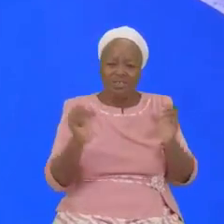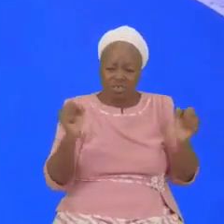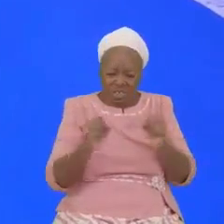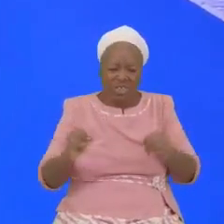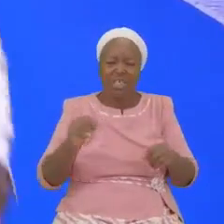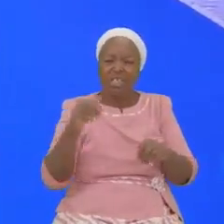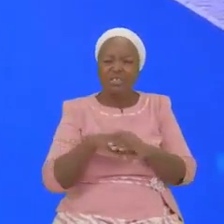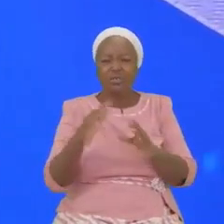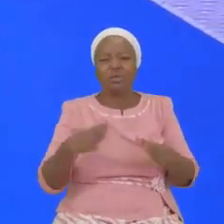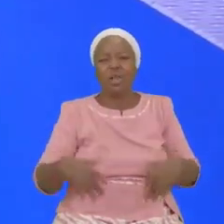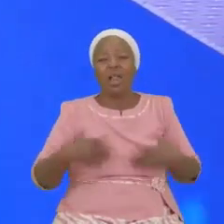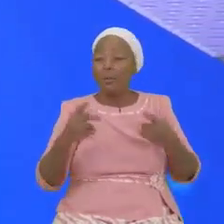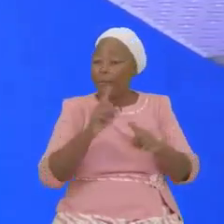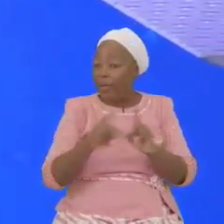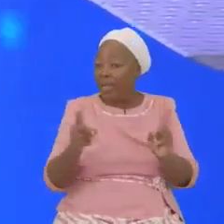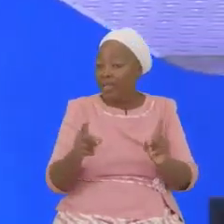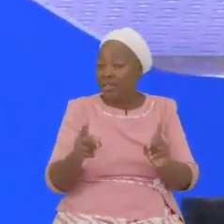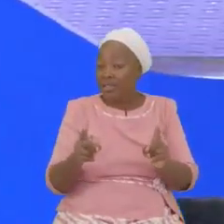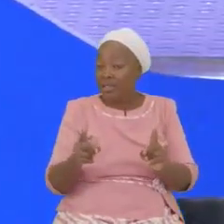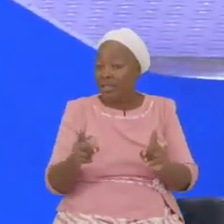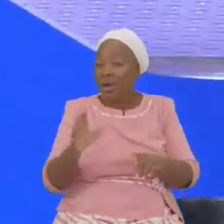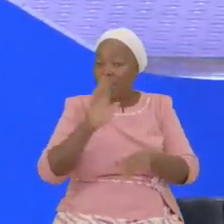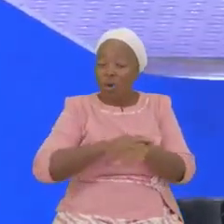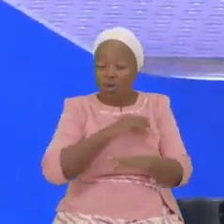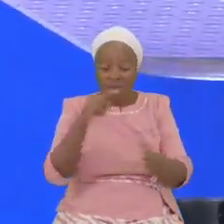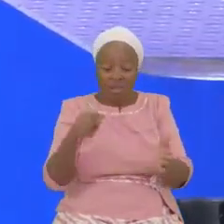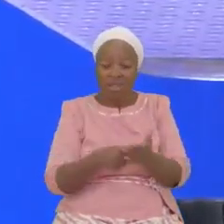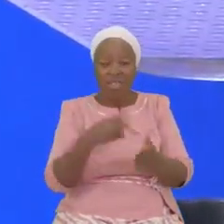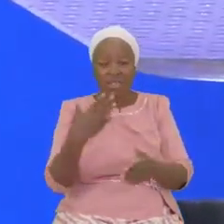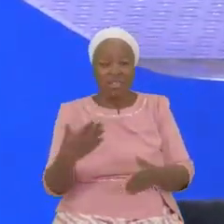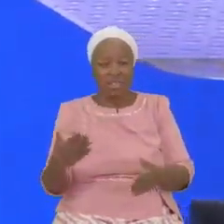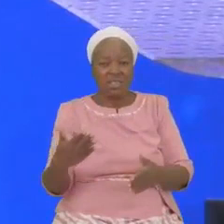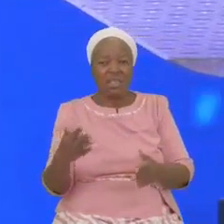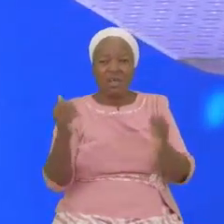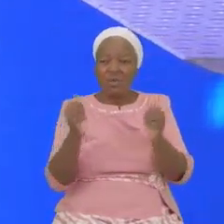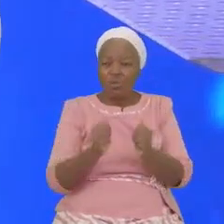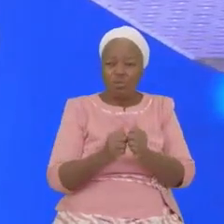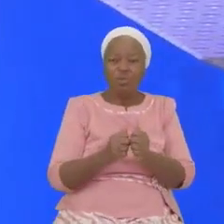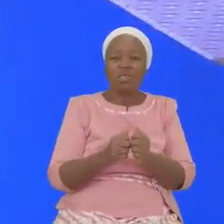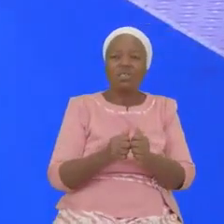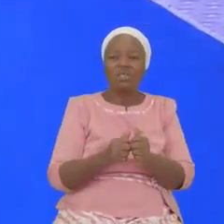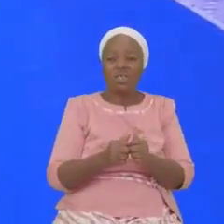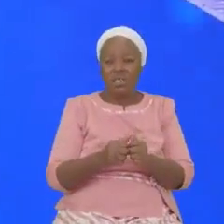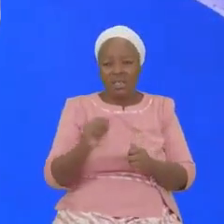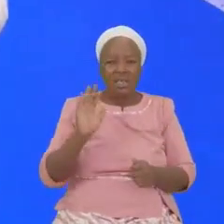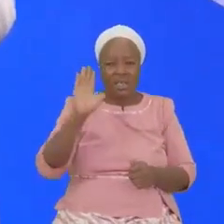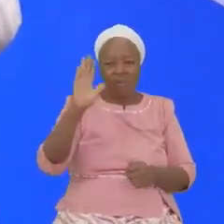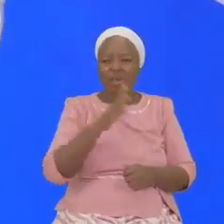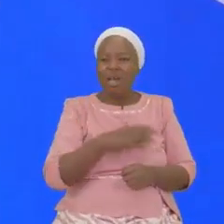shaking into your life? But on these things we think, on these things